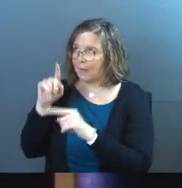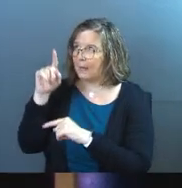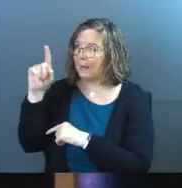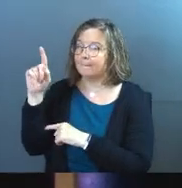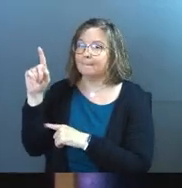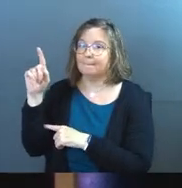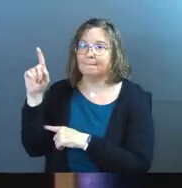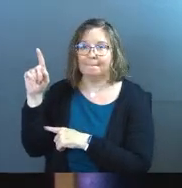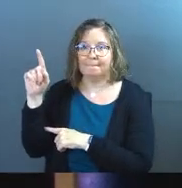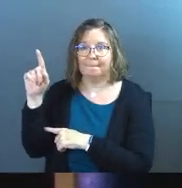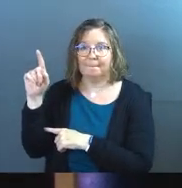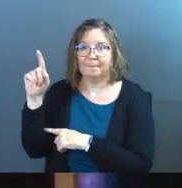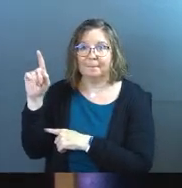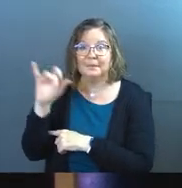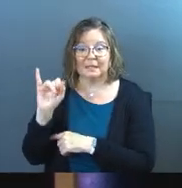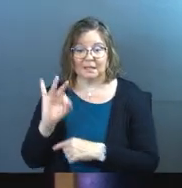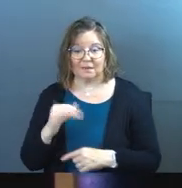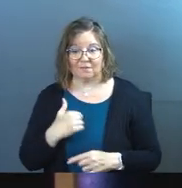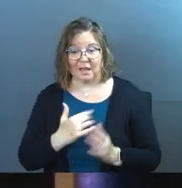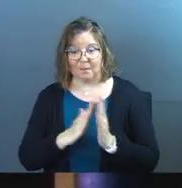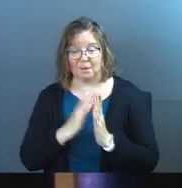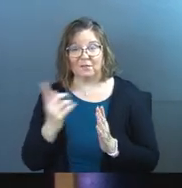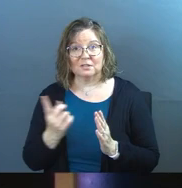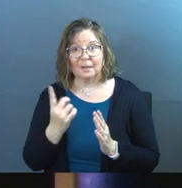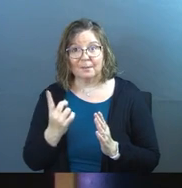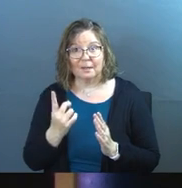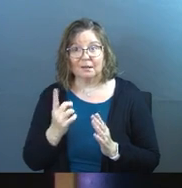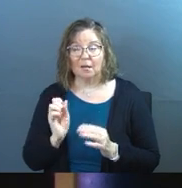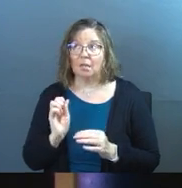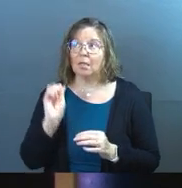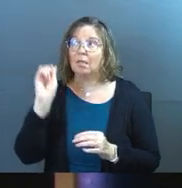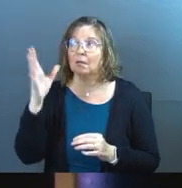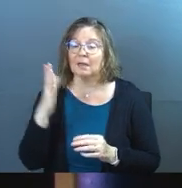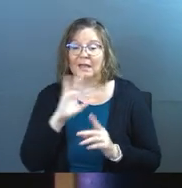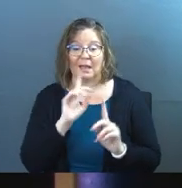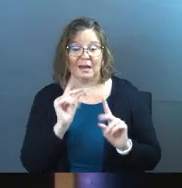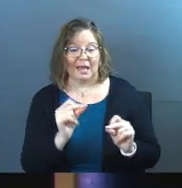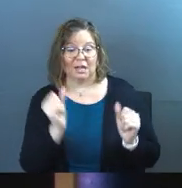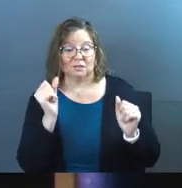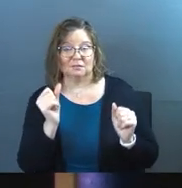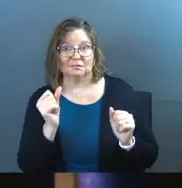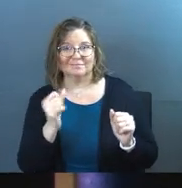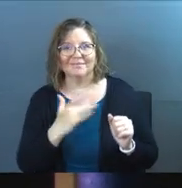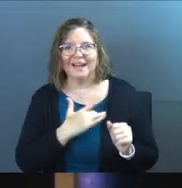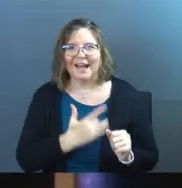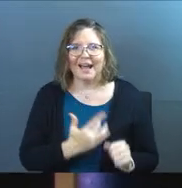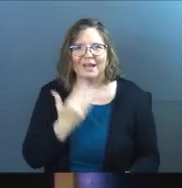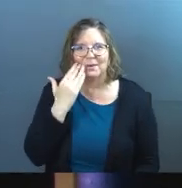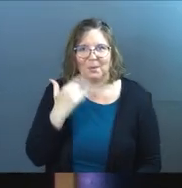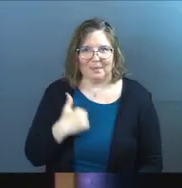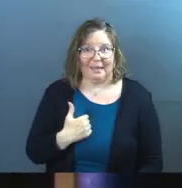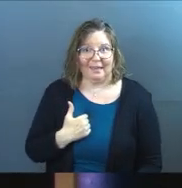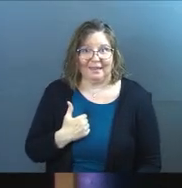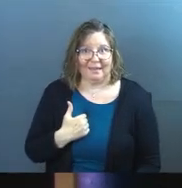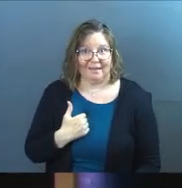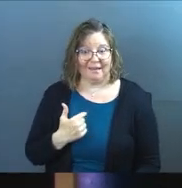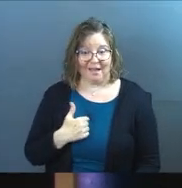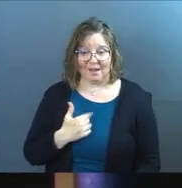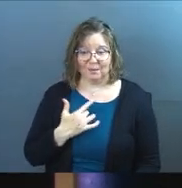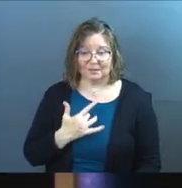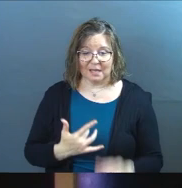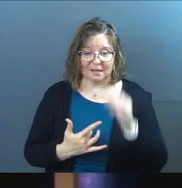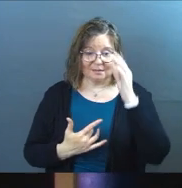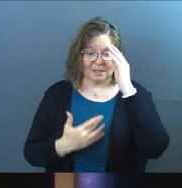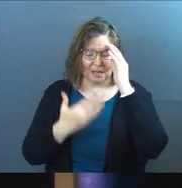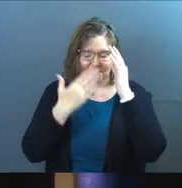him. Like, if I pray for something and then God answers it too fast, I just know me.